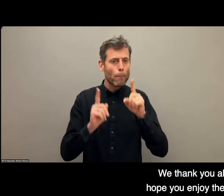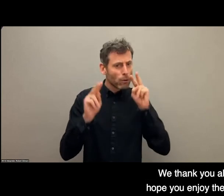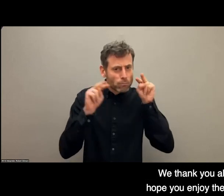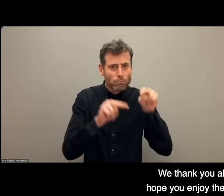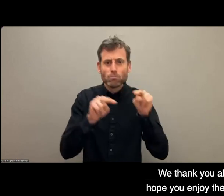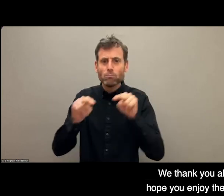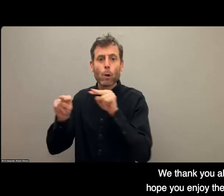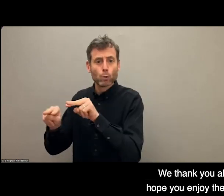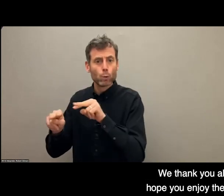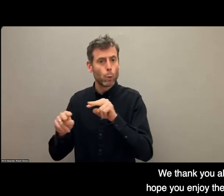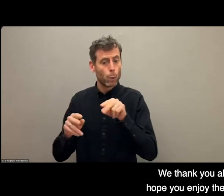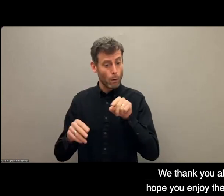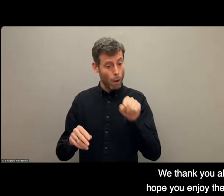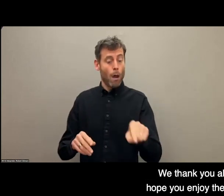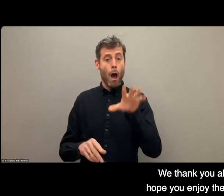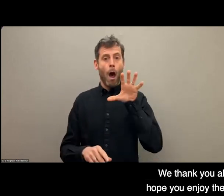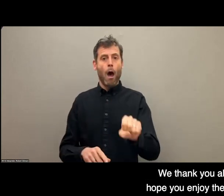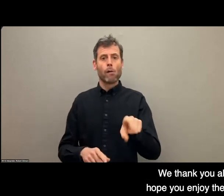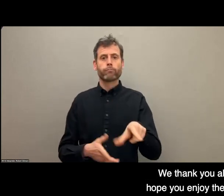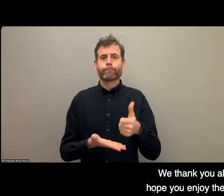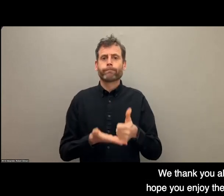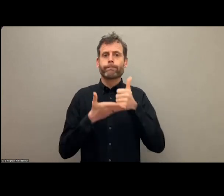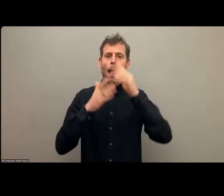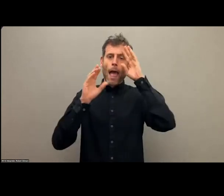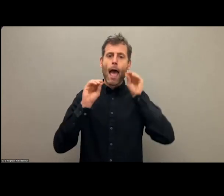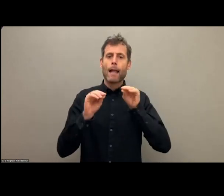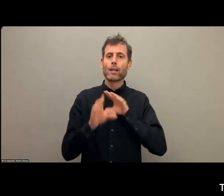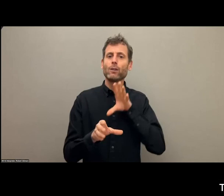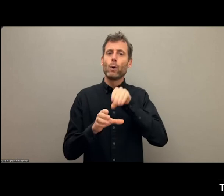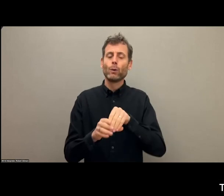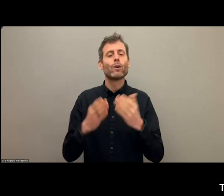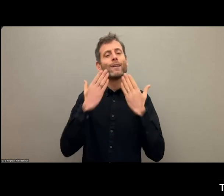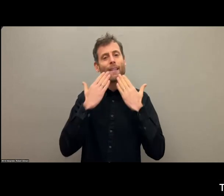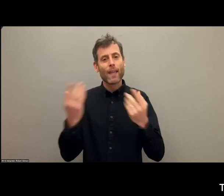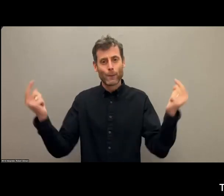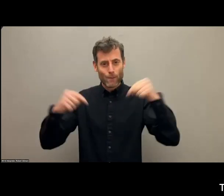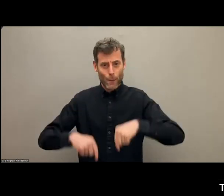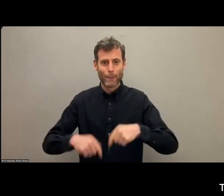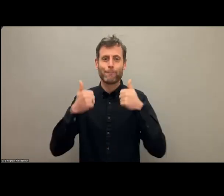attending, and we hope you'll enjoy the Global Disability Summit. Thanks.